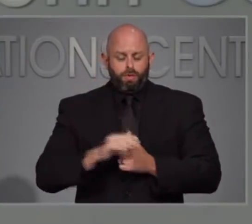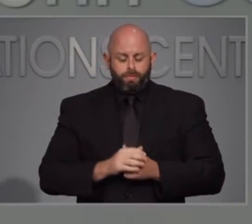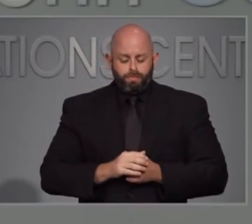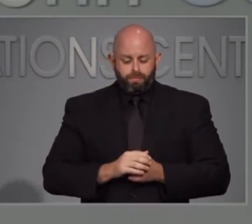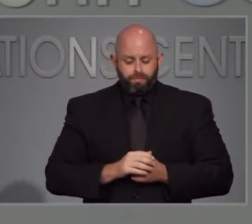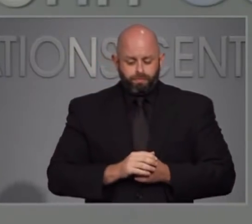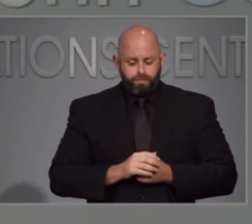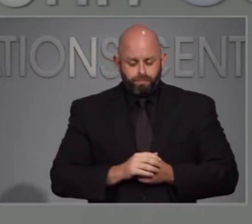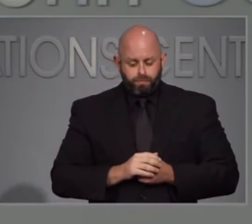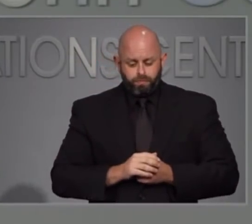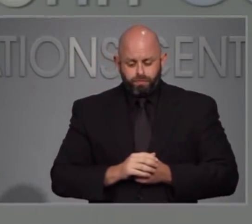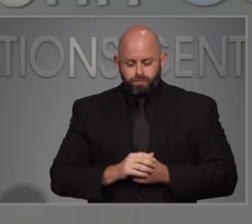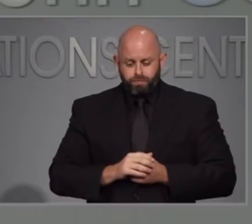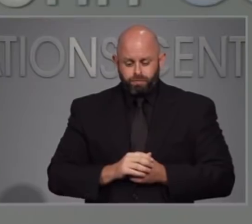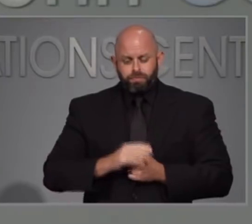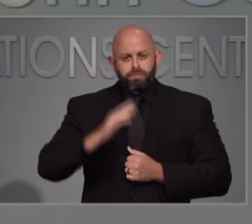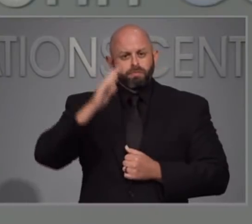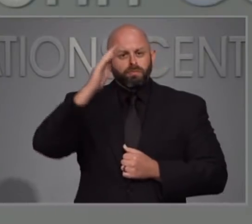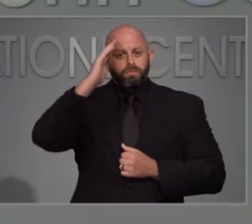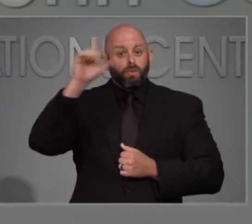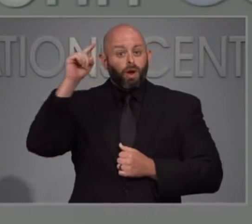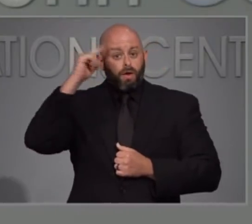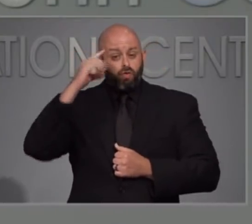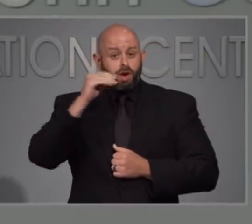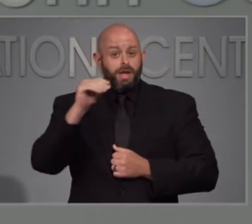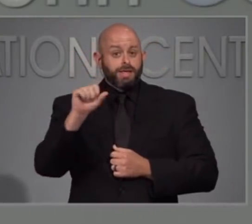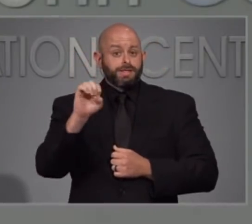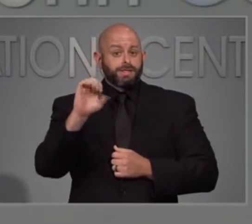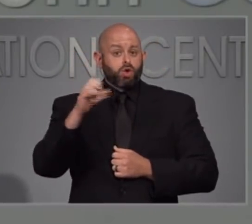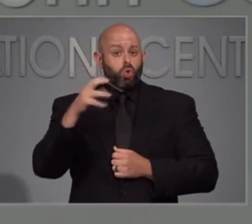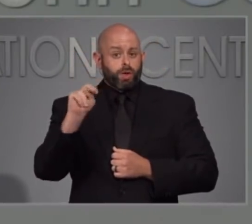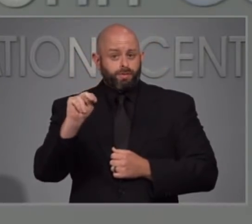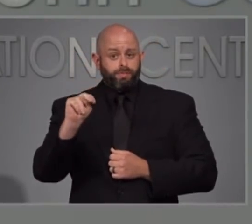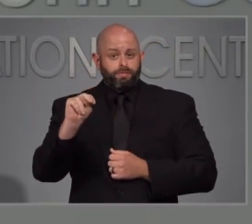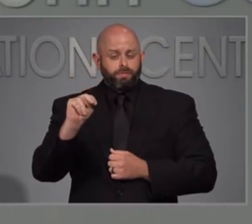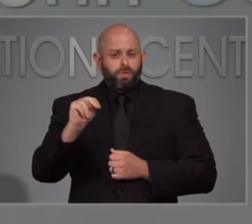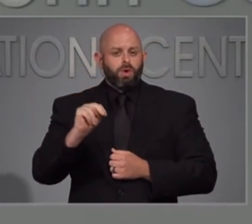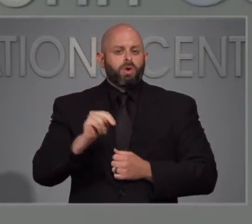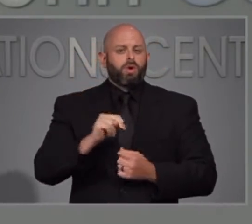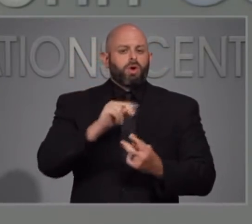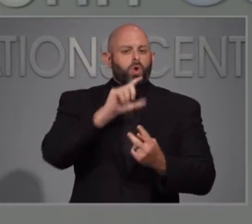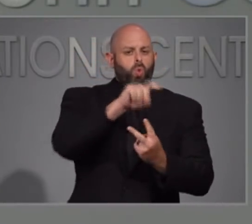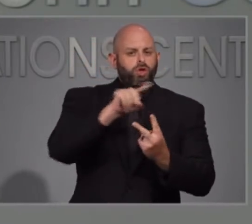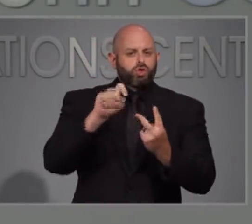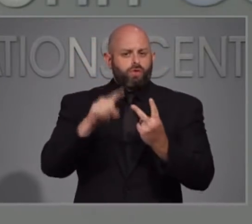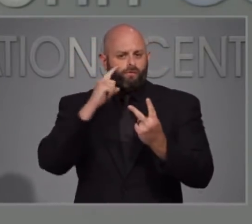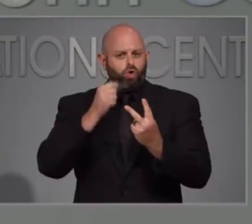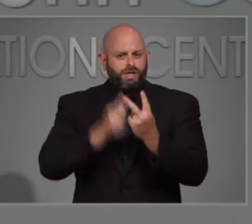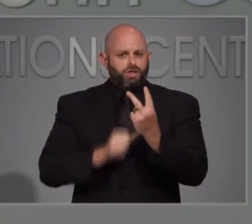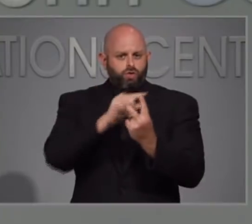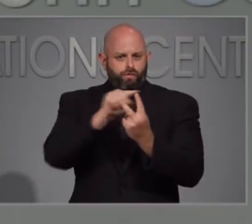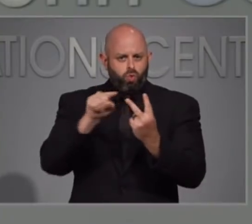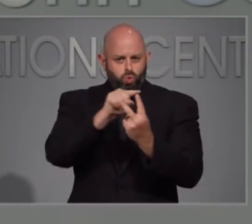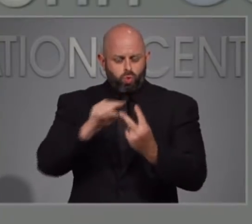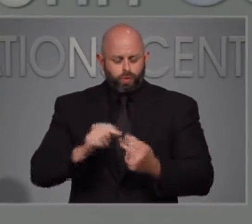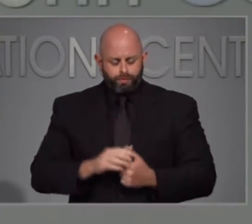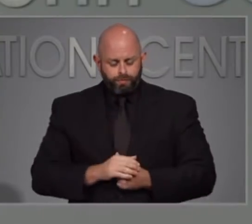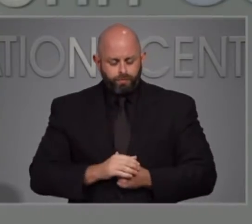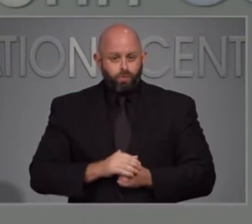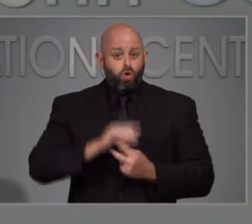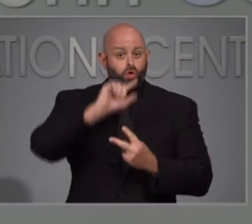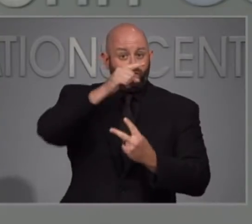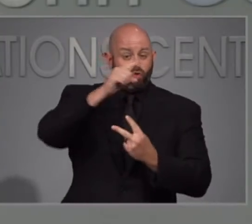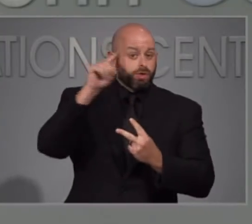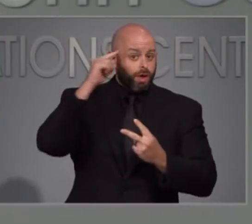Yes, Governor, and Secretary Cohen, I have a question for each of you. One, for the Governor, what consideration did y'all have